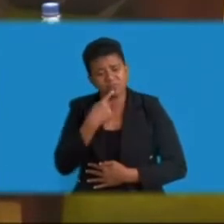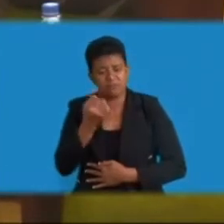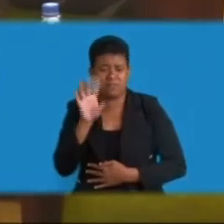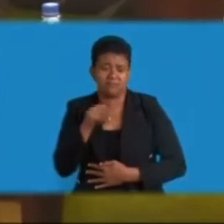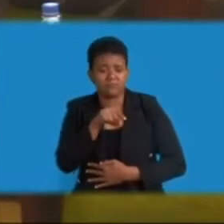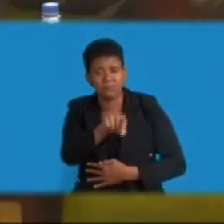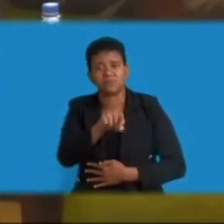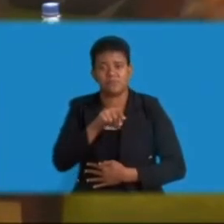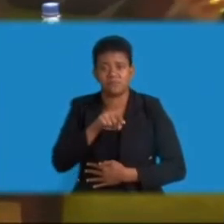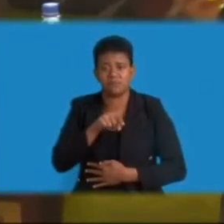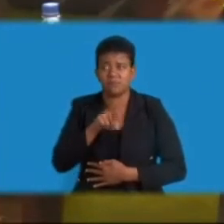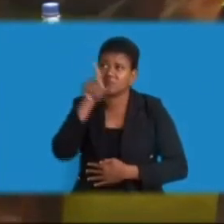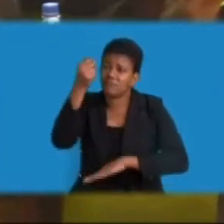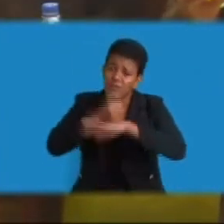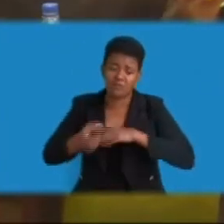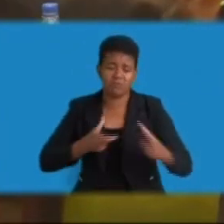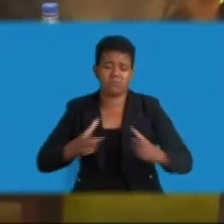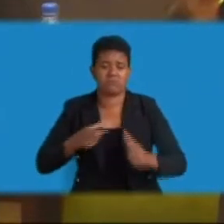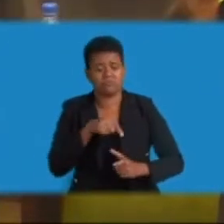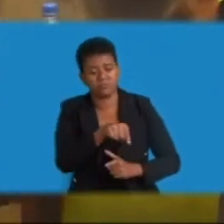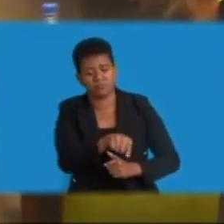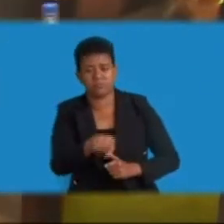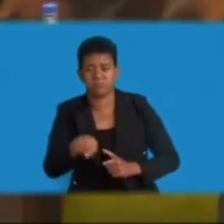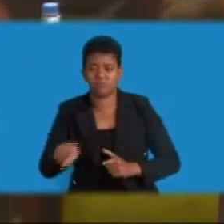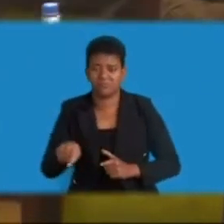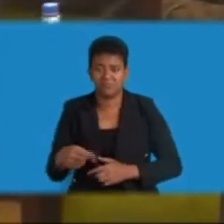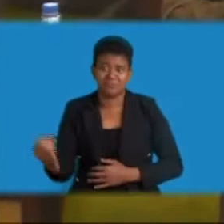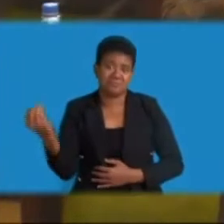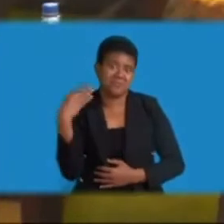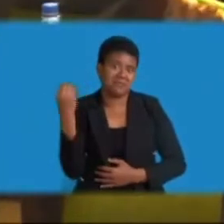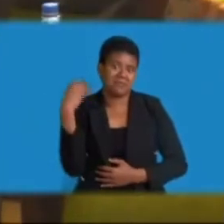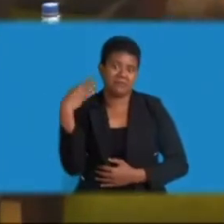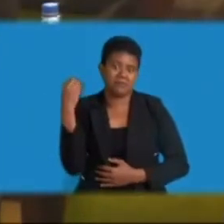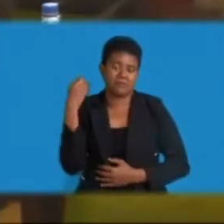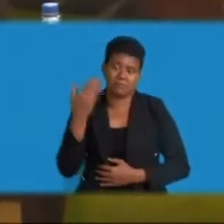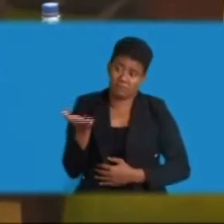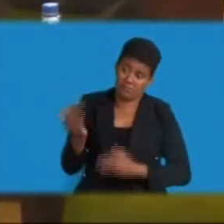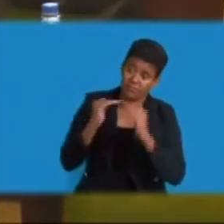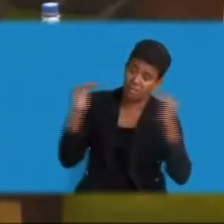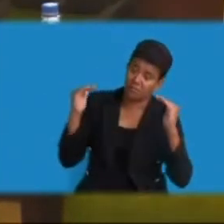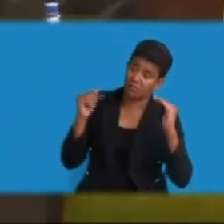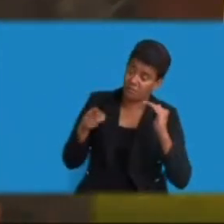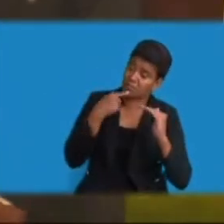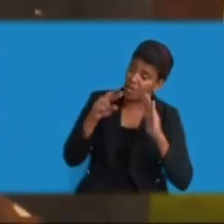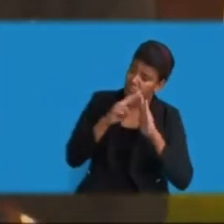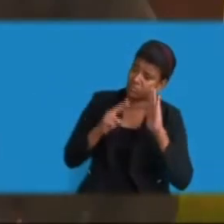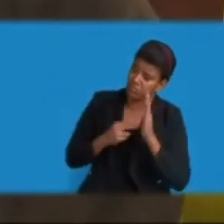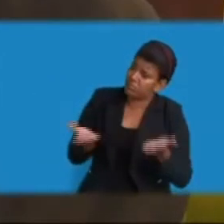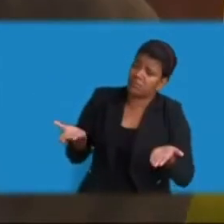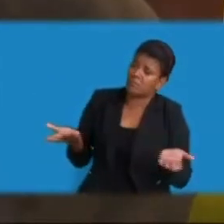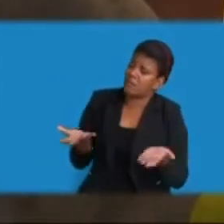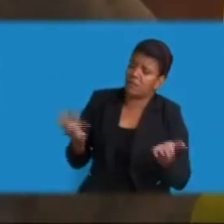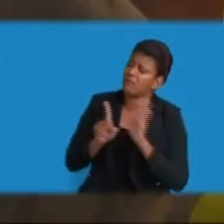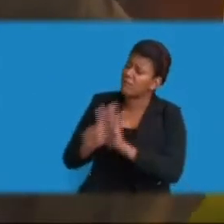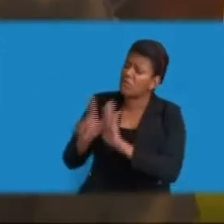what you say. Yeah. You don't want them. It's the standard. So what standard do you bring about here? You should stand for